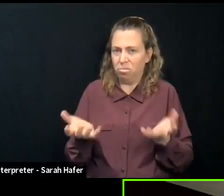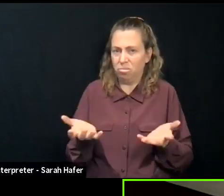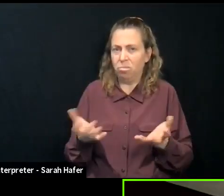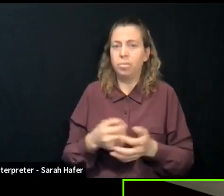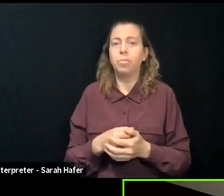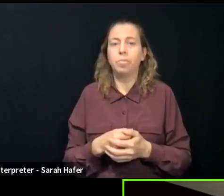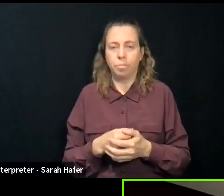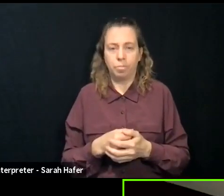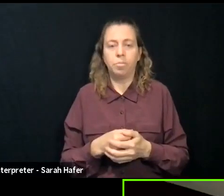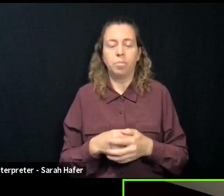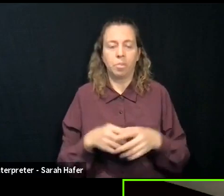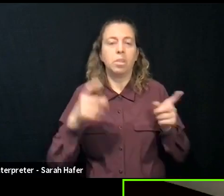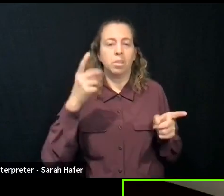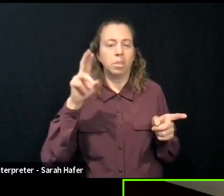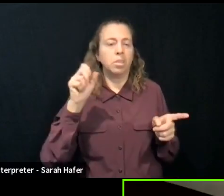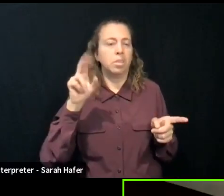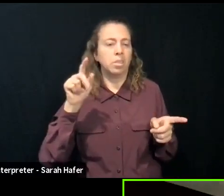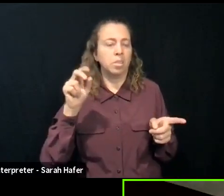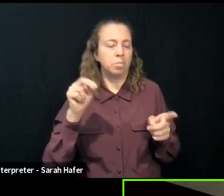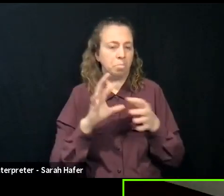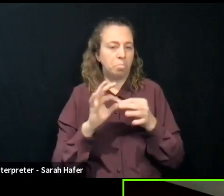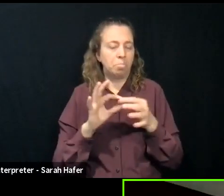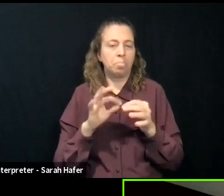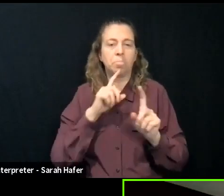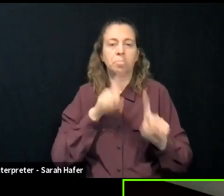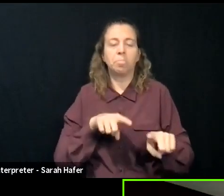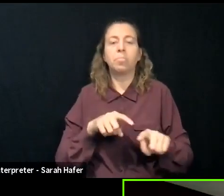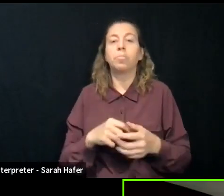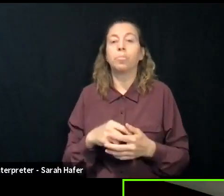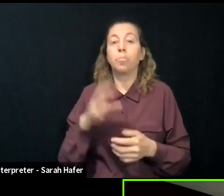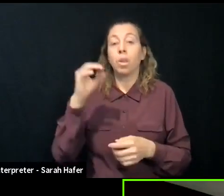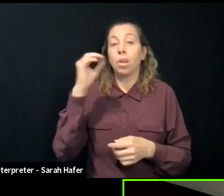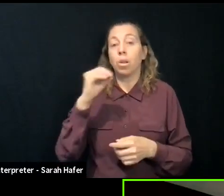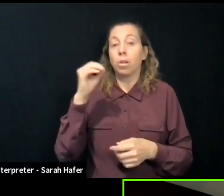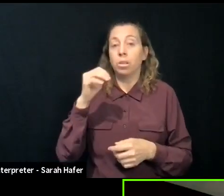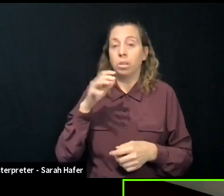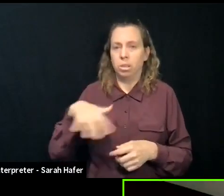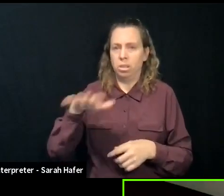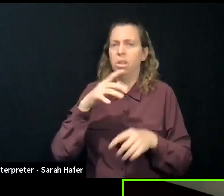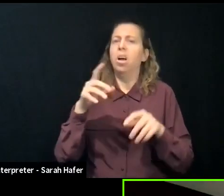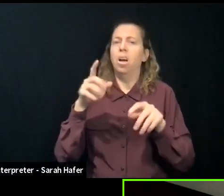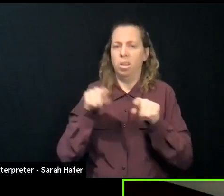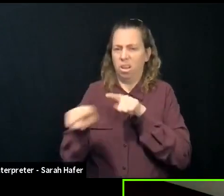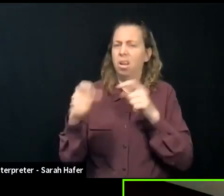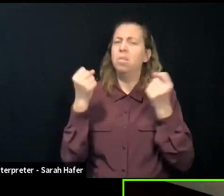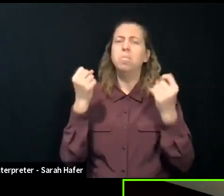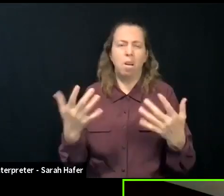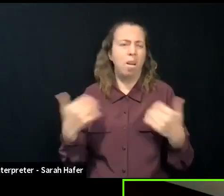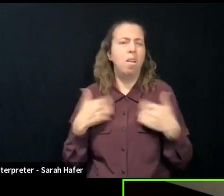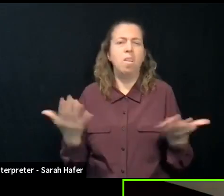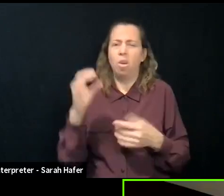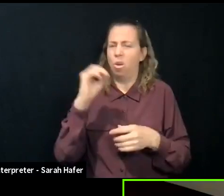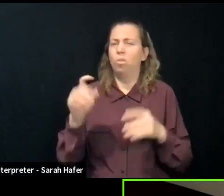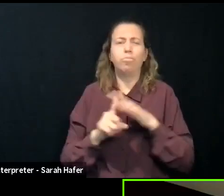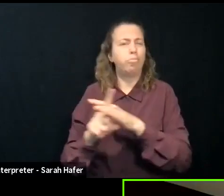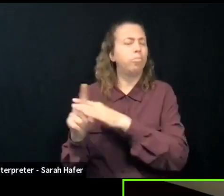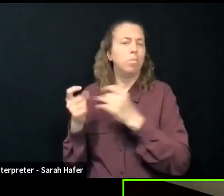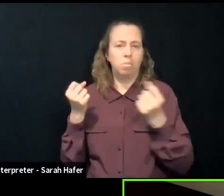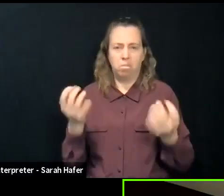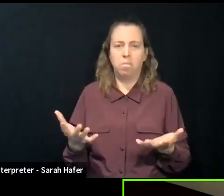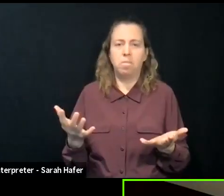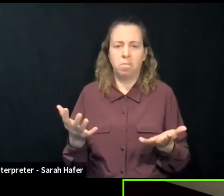circulating in Oregon. You know, as variants are created, there's really an infinite number